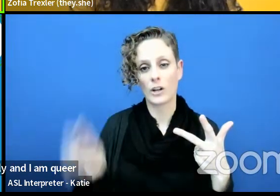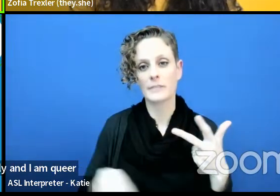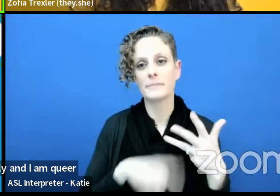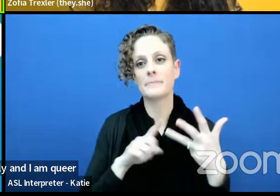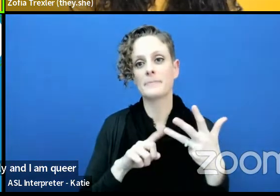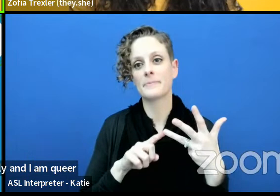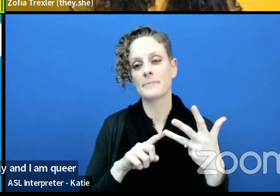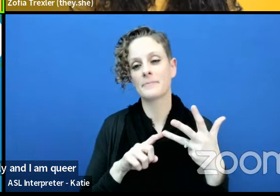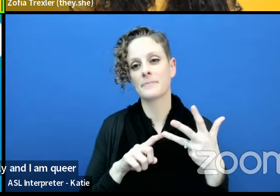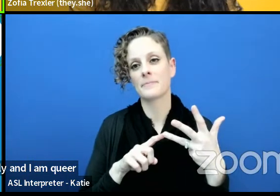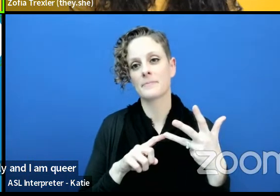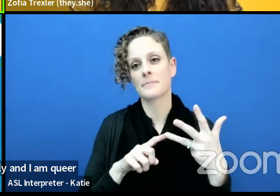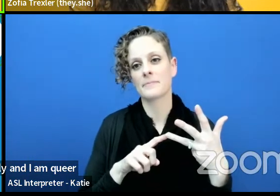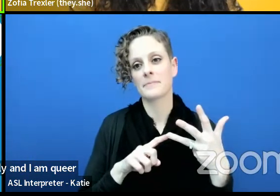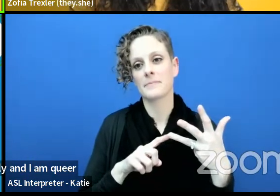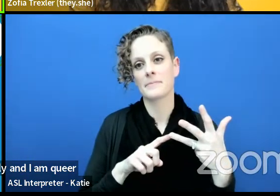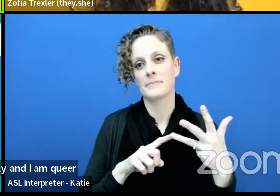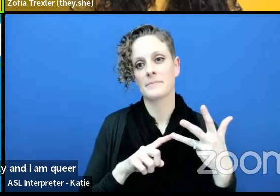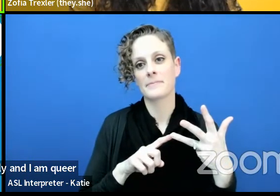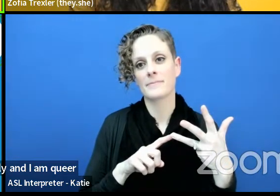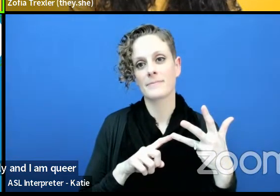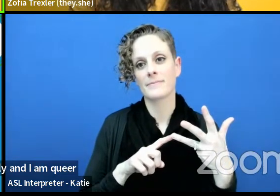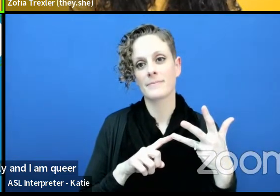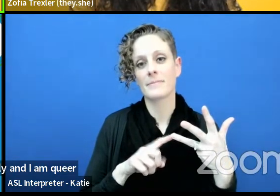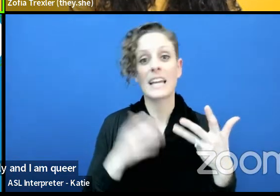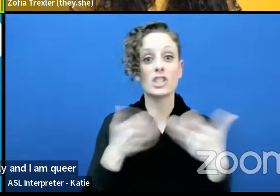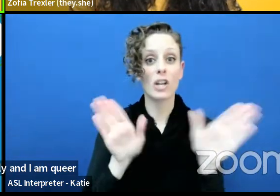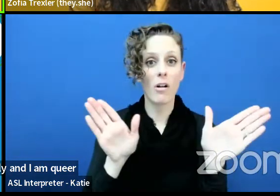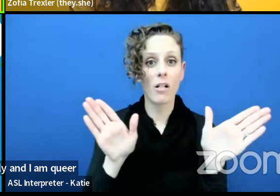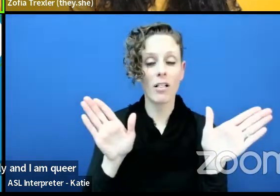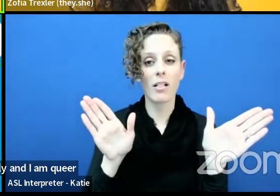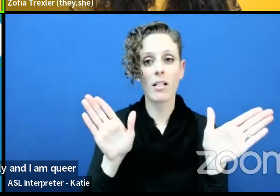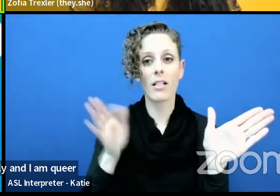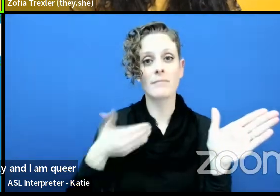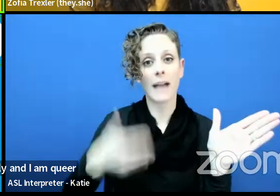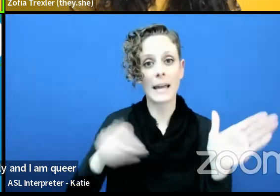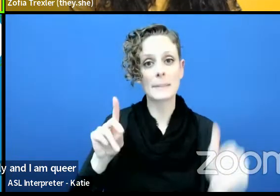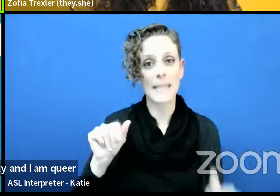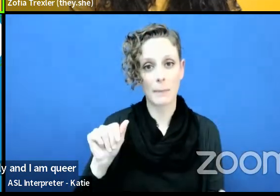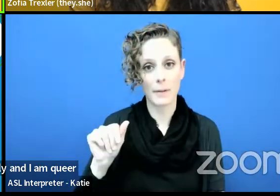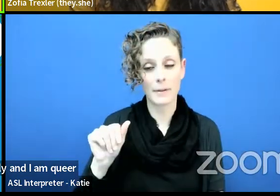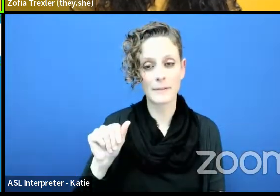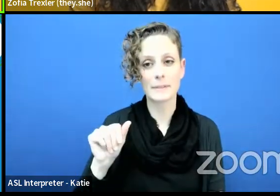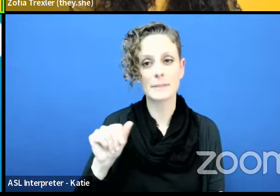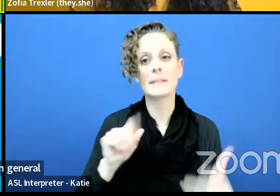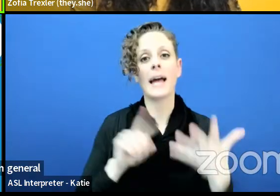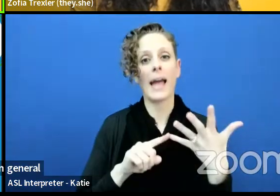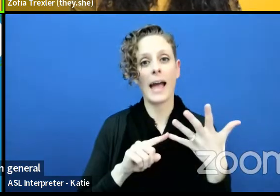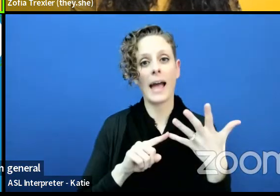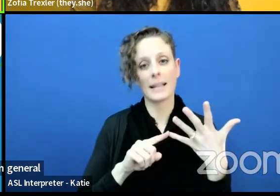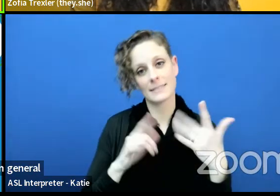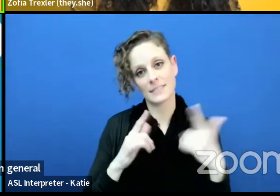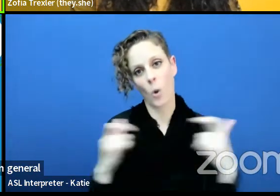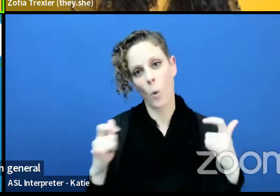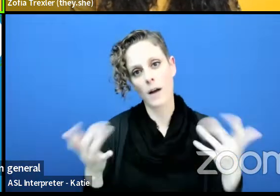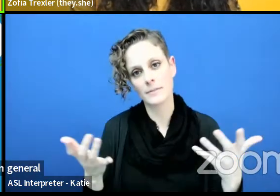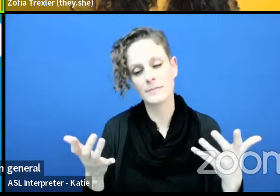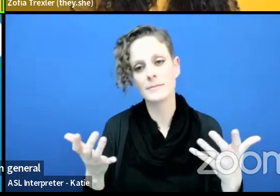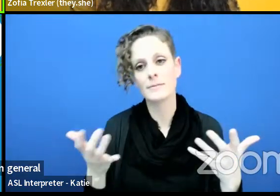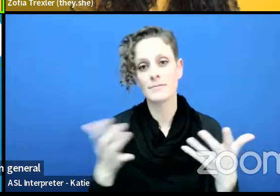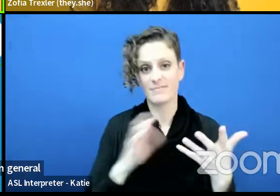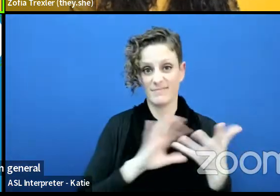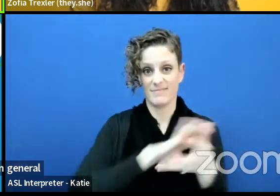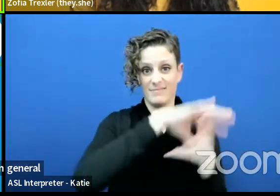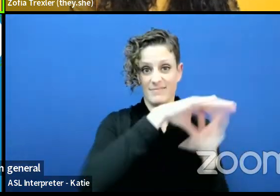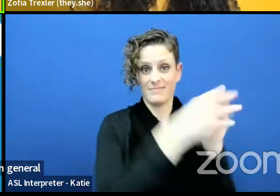I am in general, I am disabled and so on. So it is a